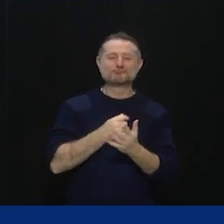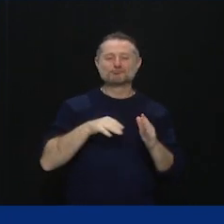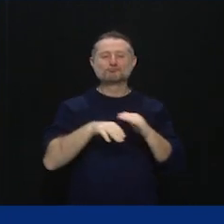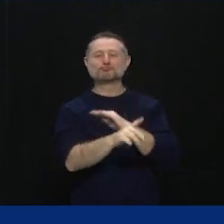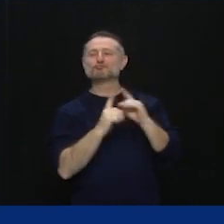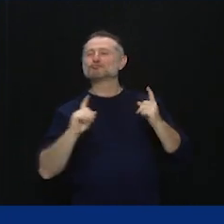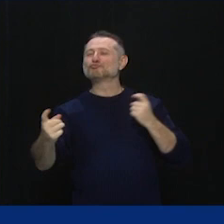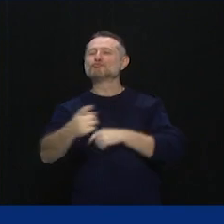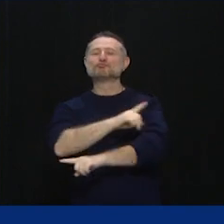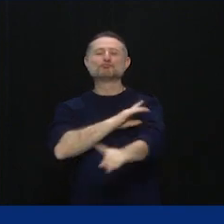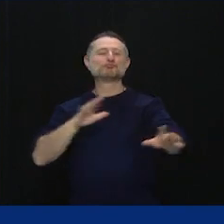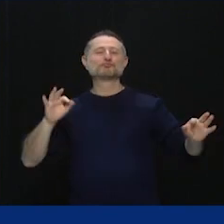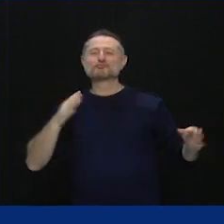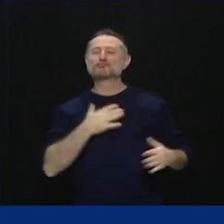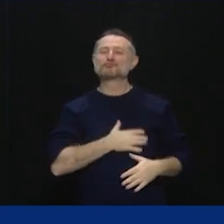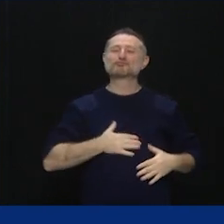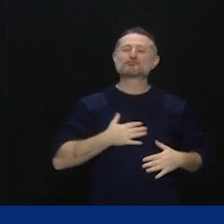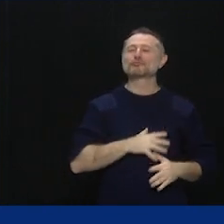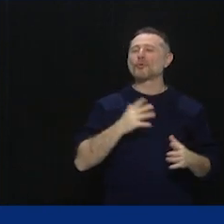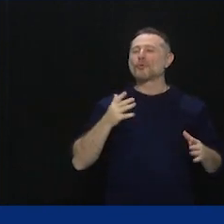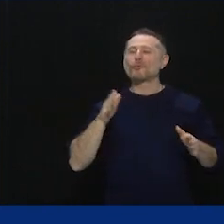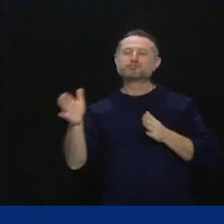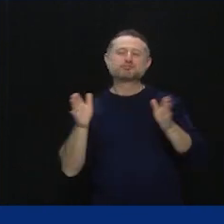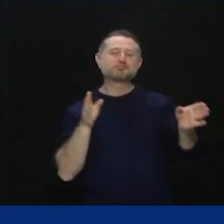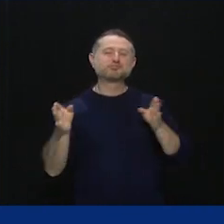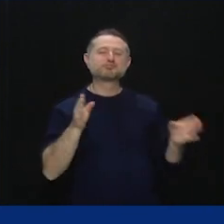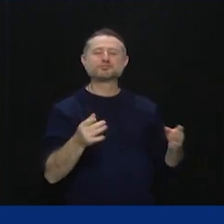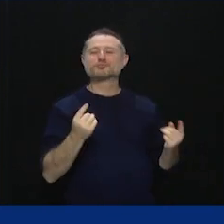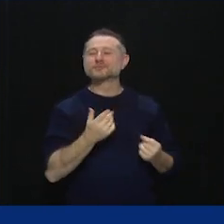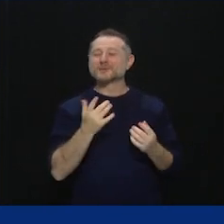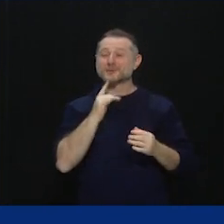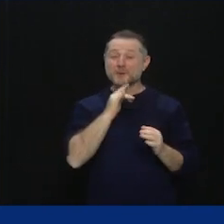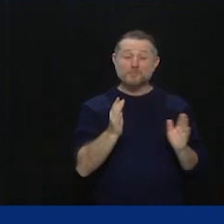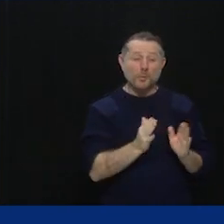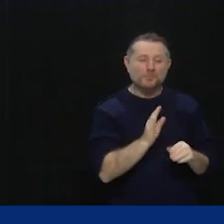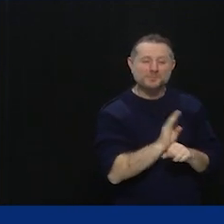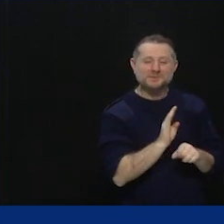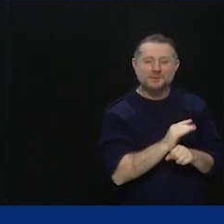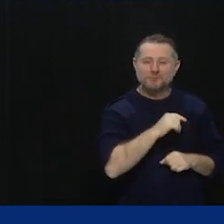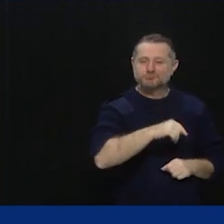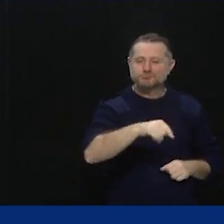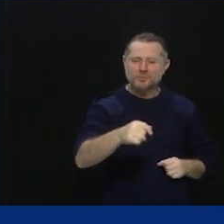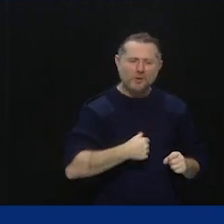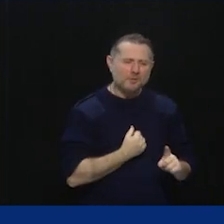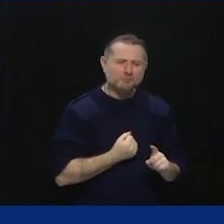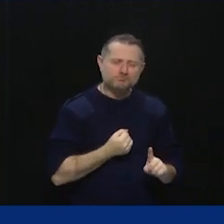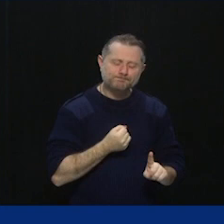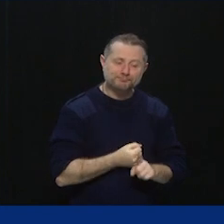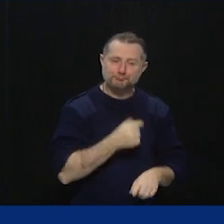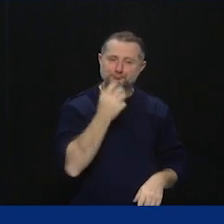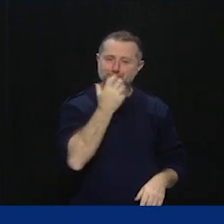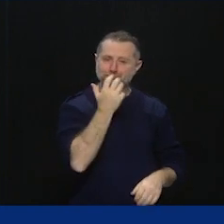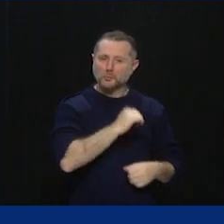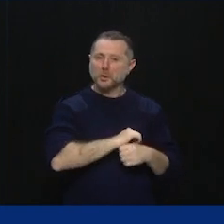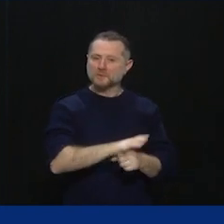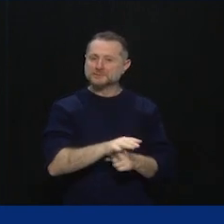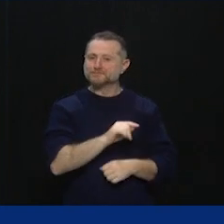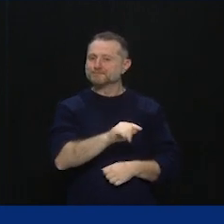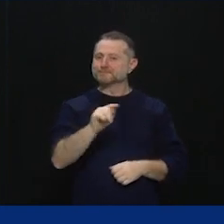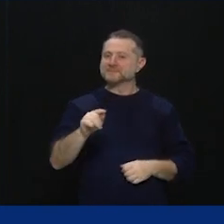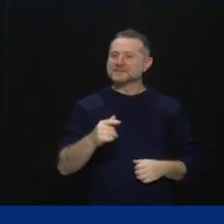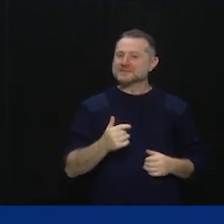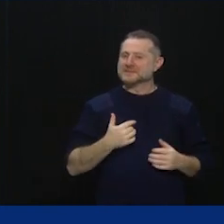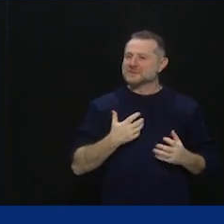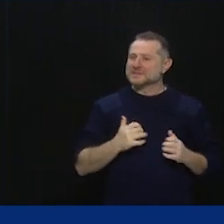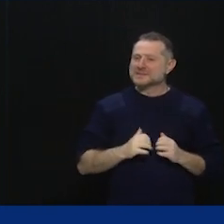our small businesses that were hit so hard during this pandemic, the new ones who want to start, the new ones who want to find a new home here. These are the people we have to look